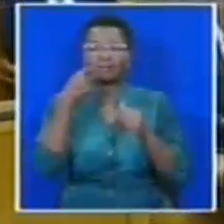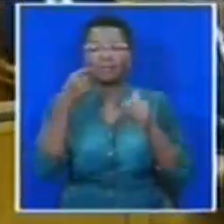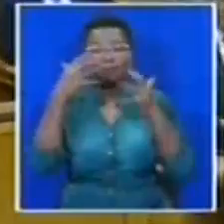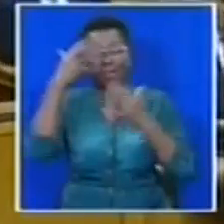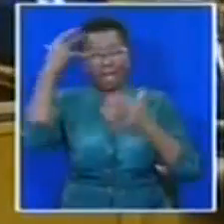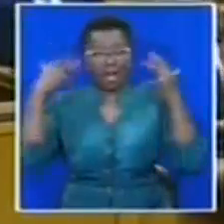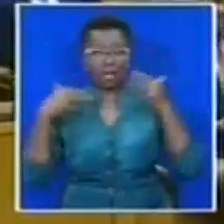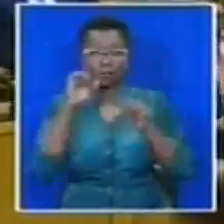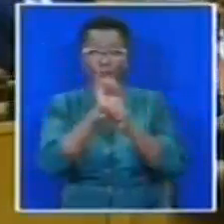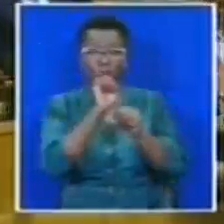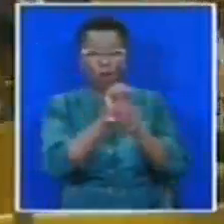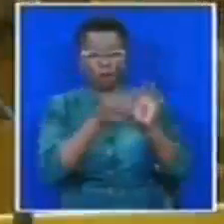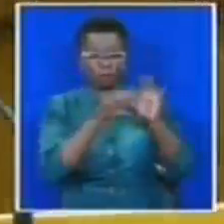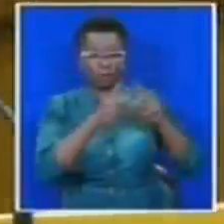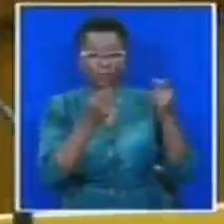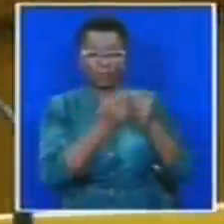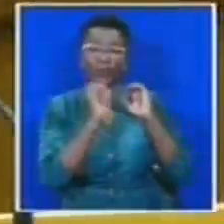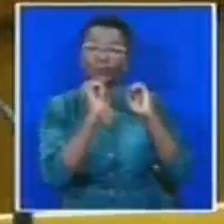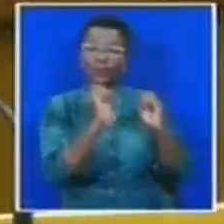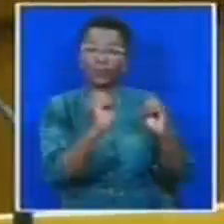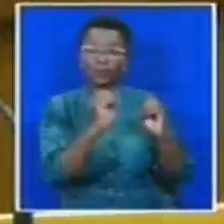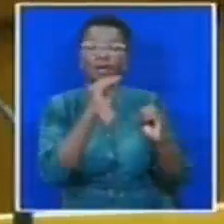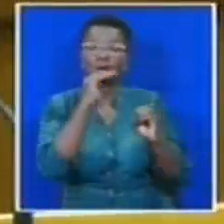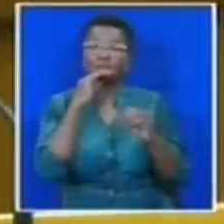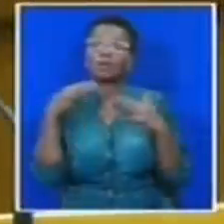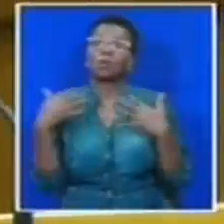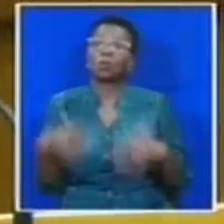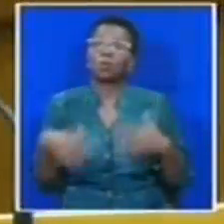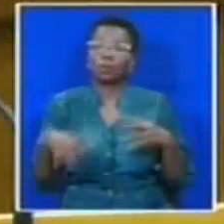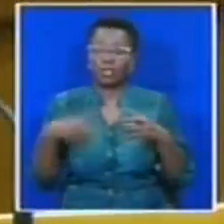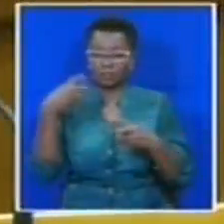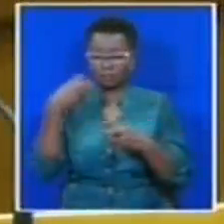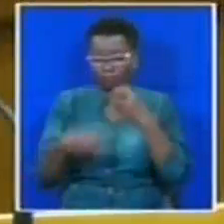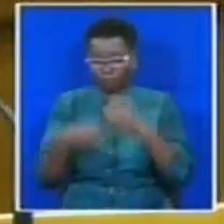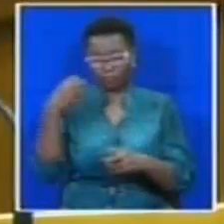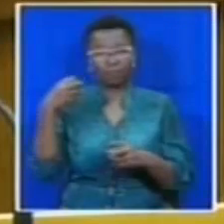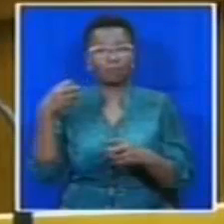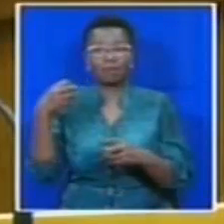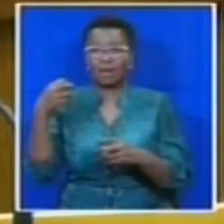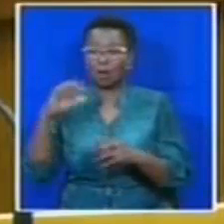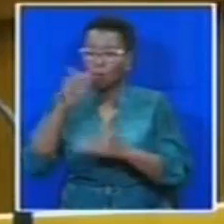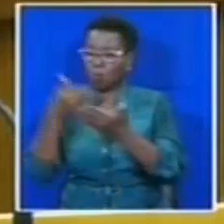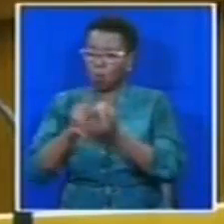team will struggle to bring down even a limping buffalo.